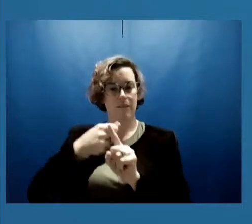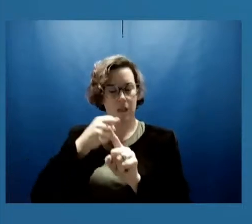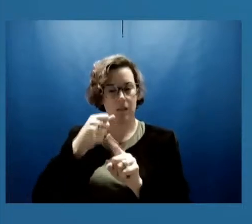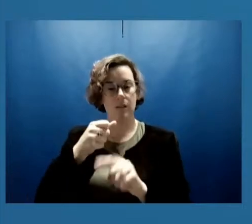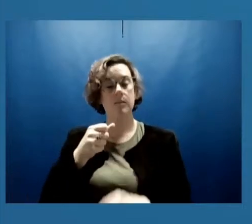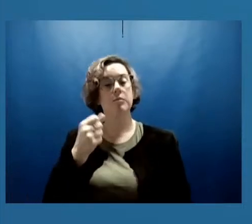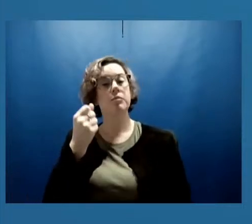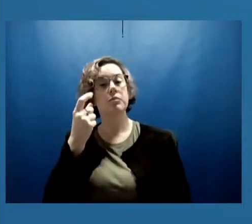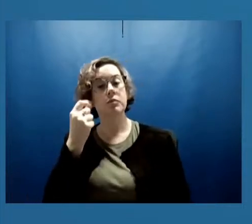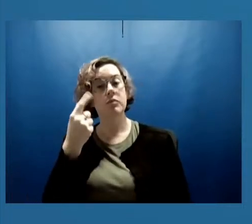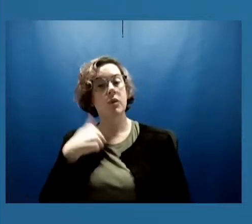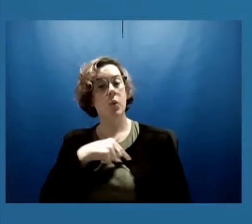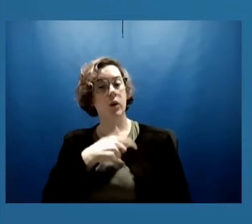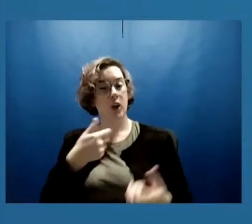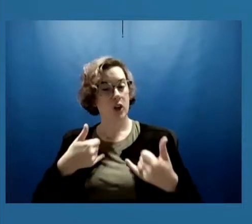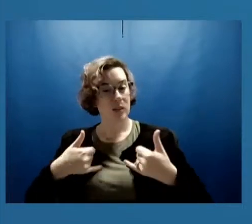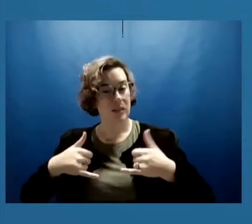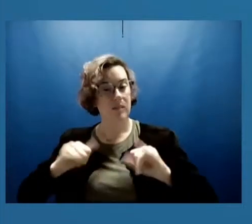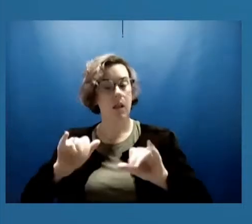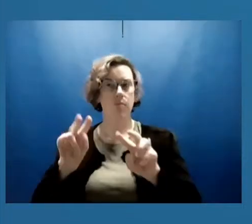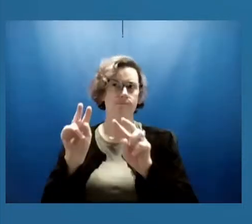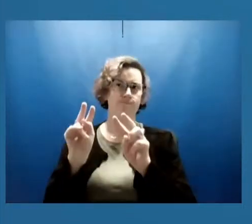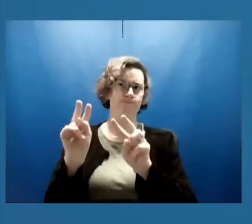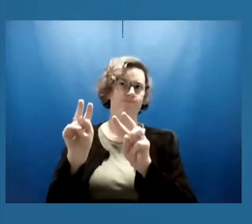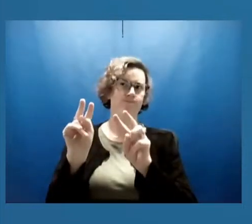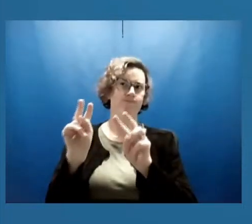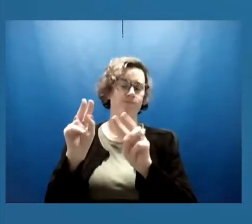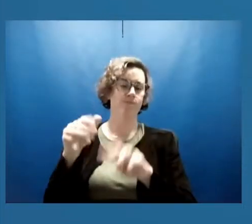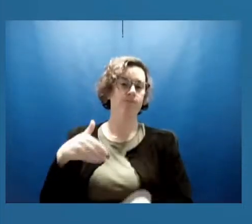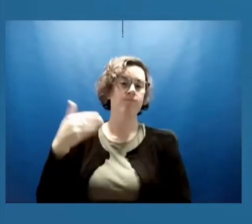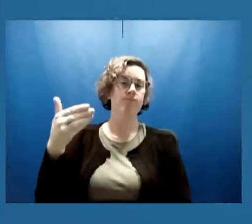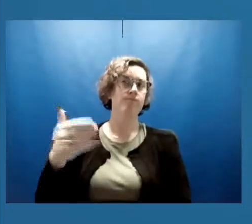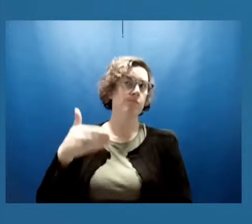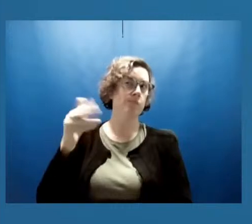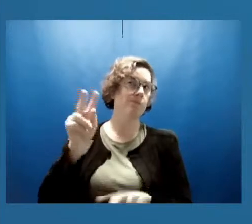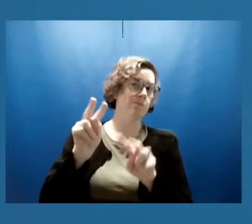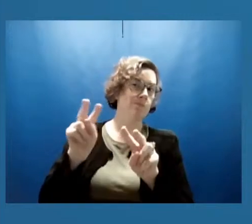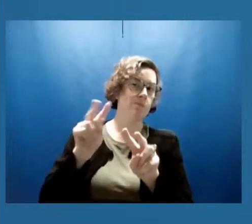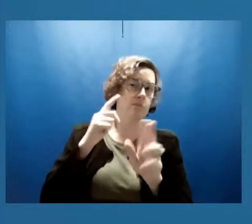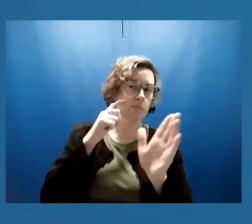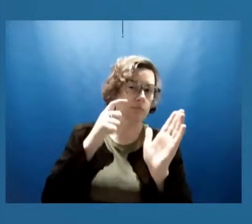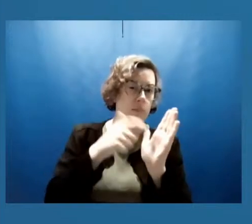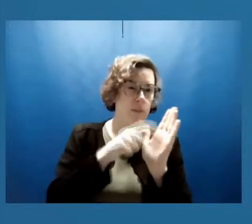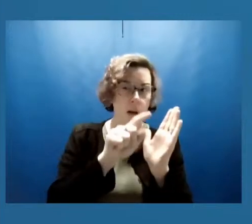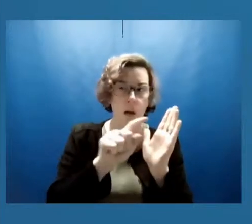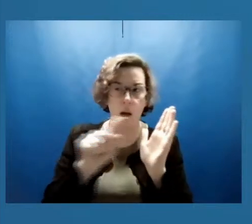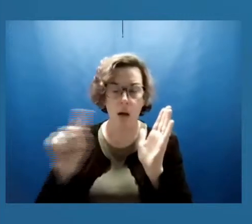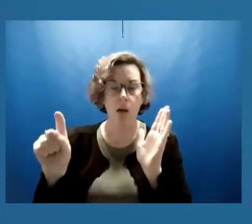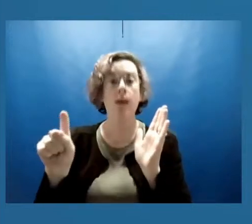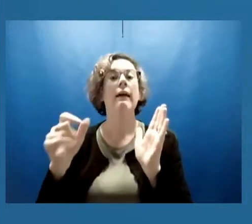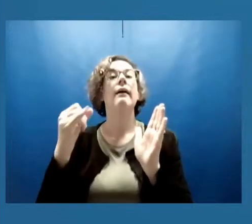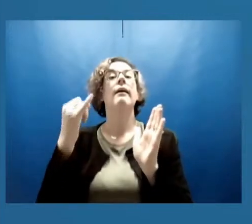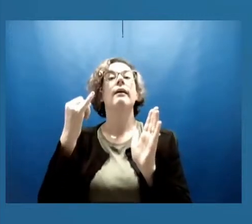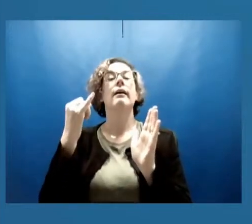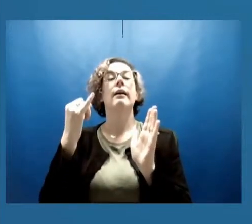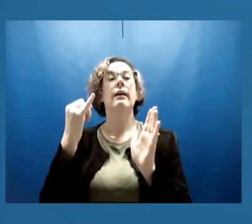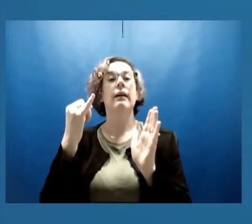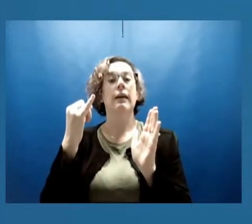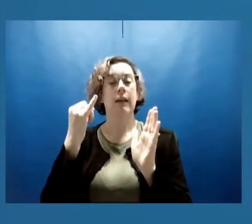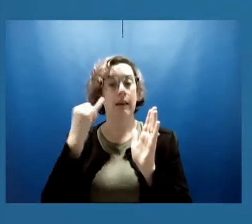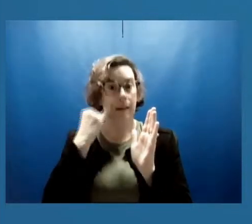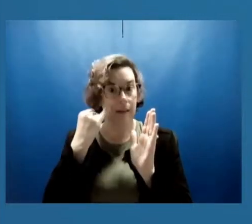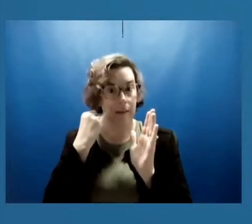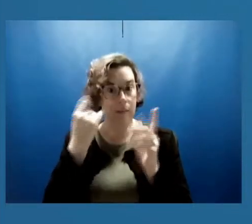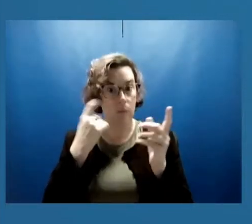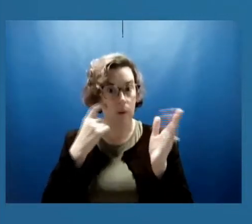are still continuing to do routine surveillance in those markets, and we will increase the